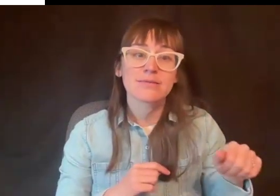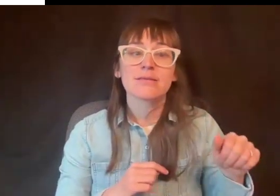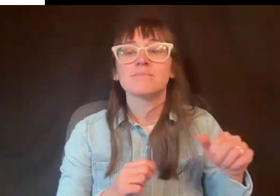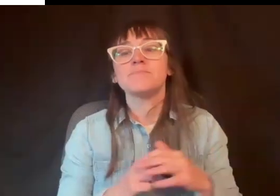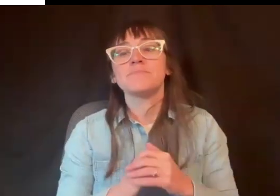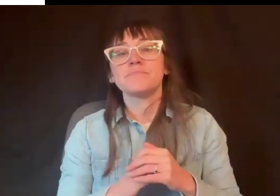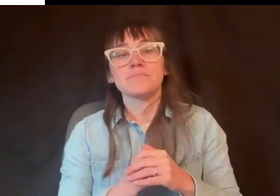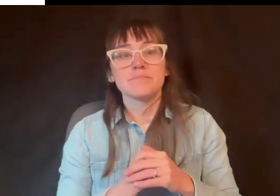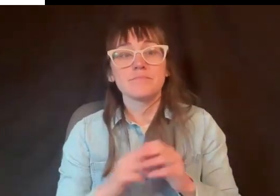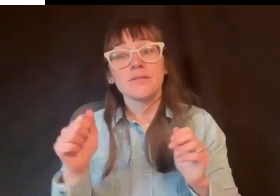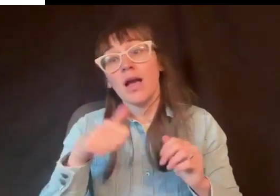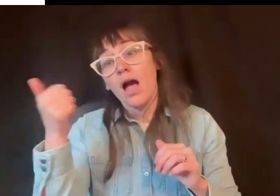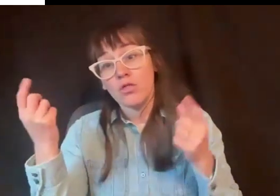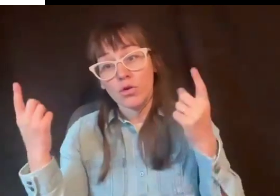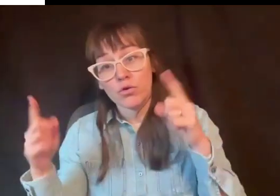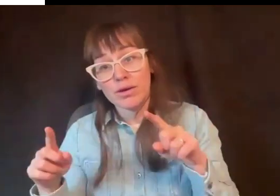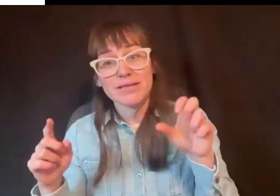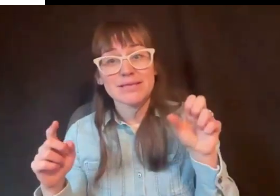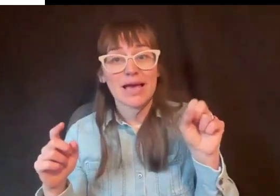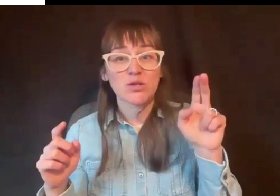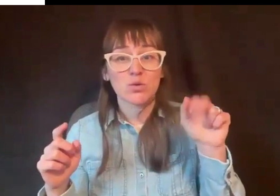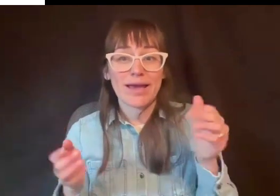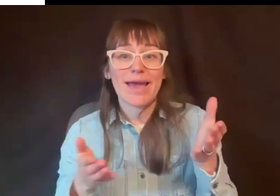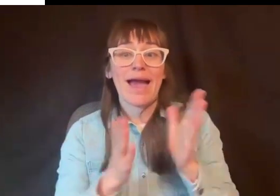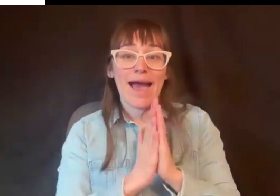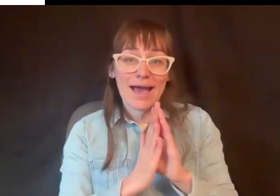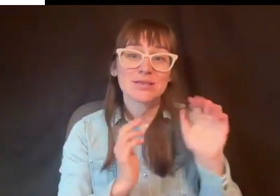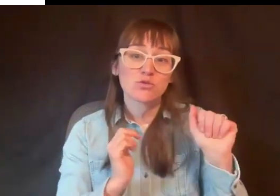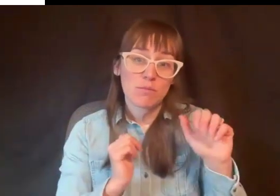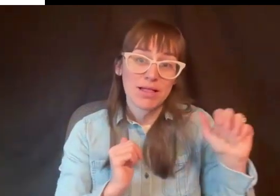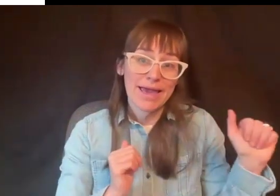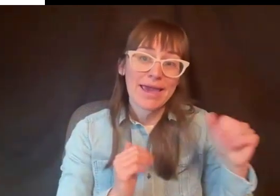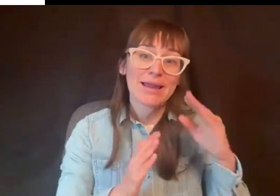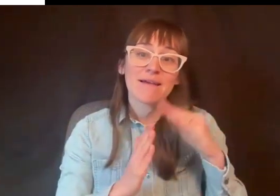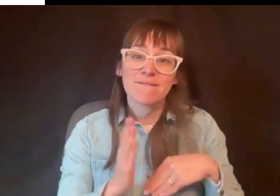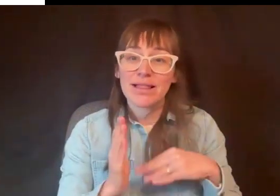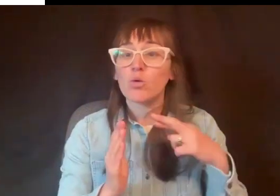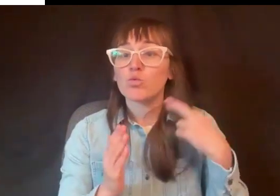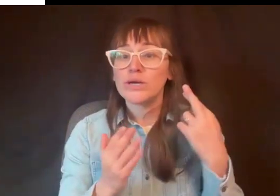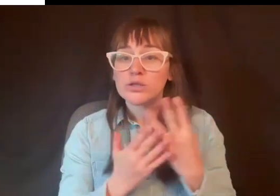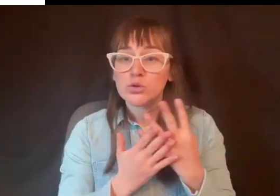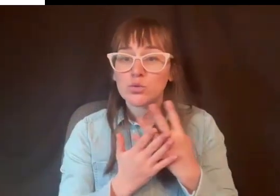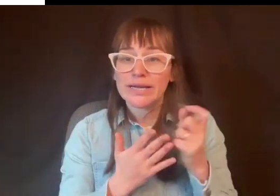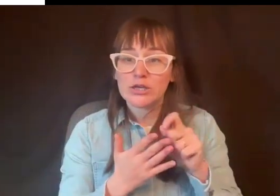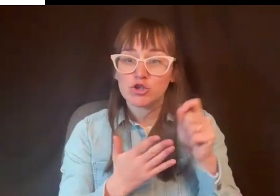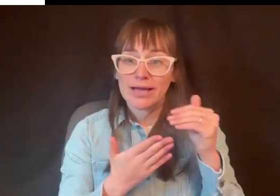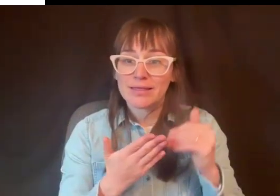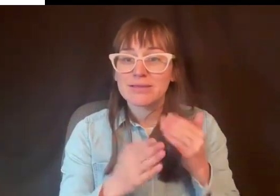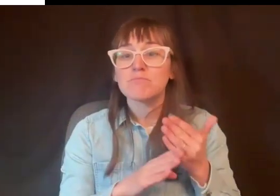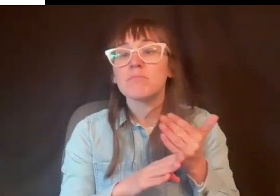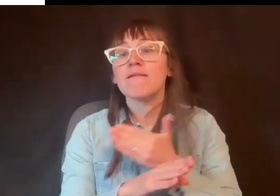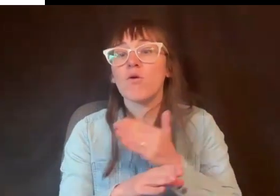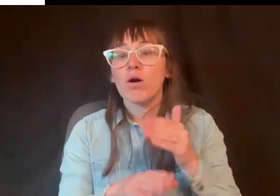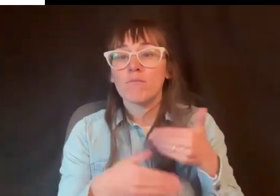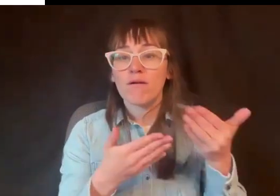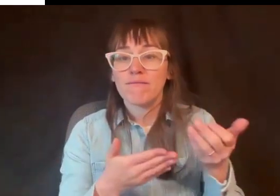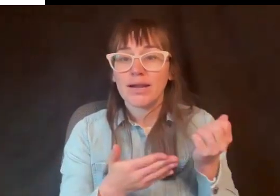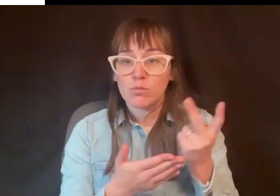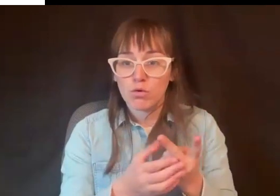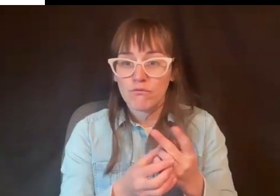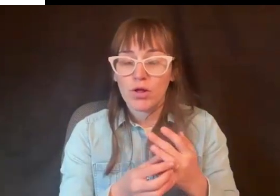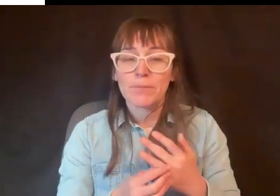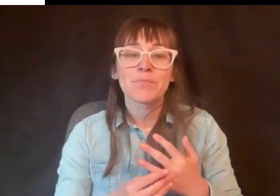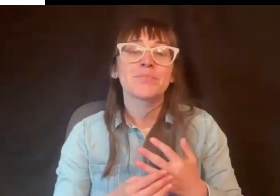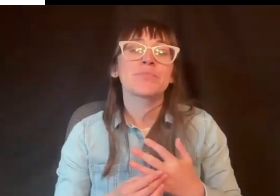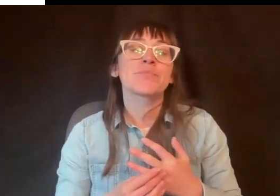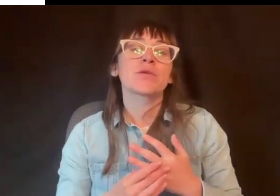SUA asks AAAs to fill out a risk screening checklist for the state to review before providing approval. Throughout the sample policy